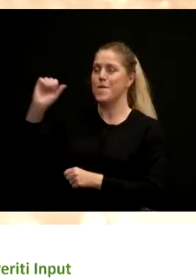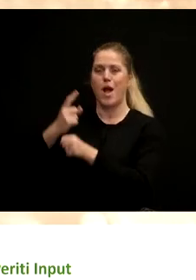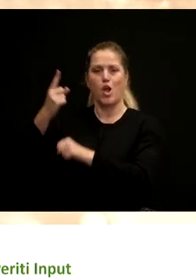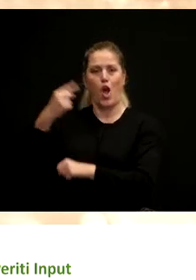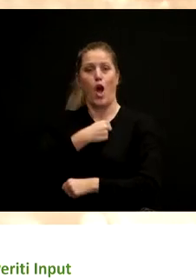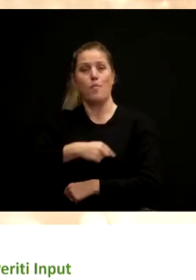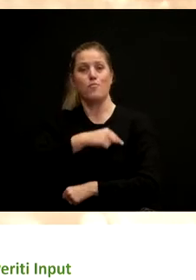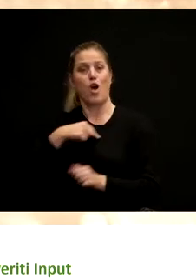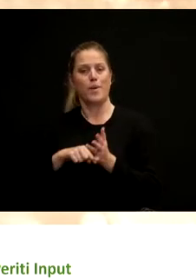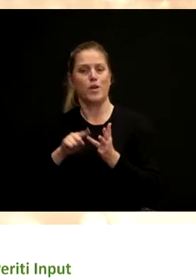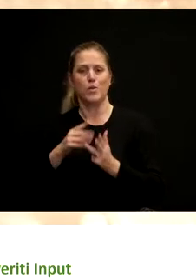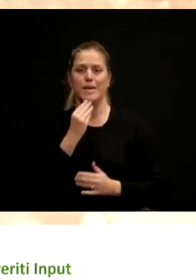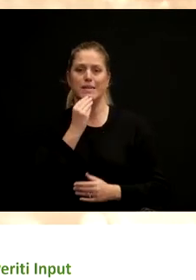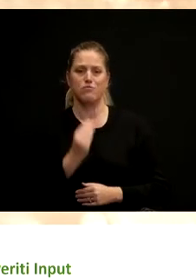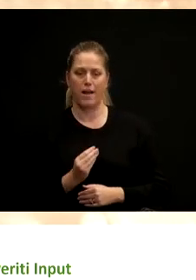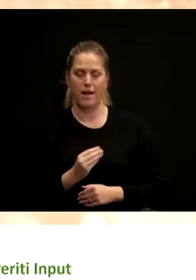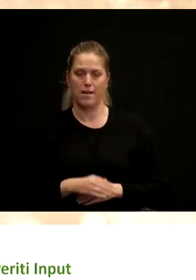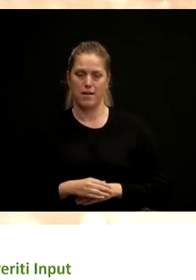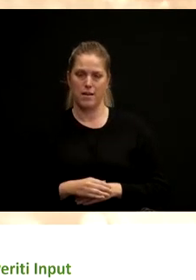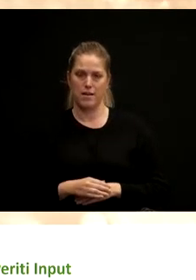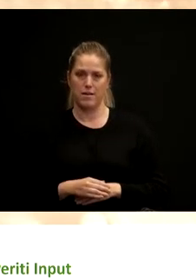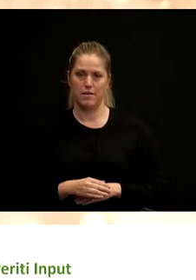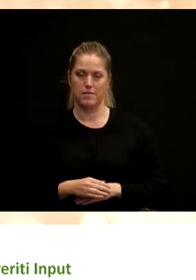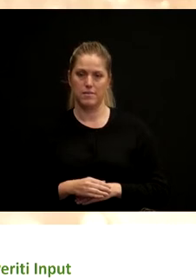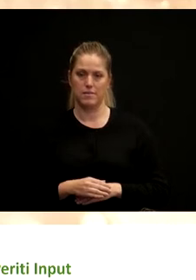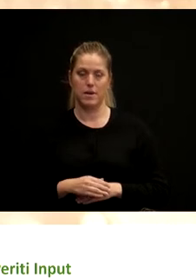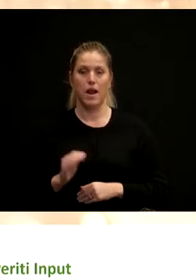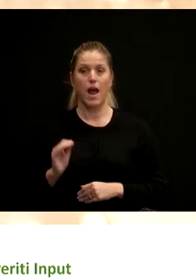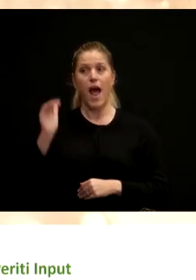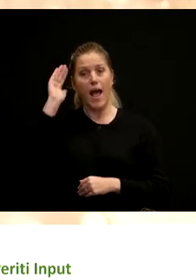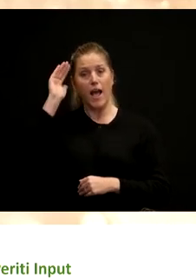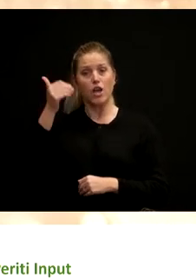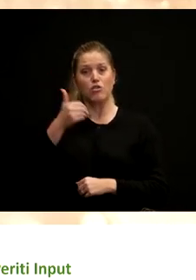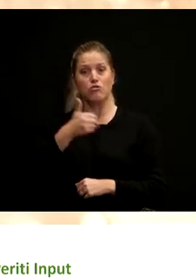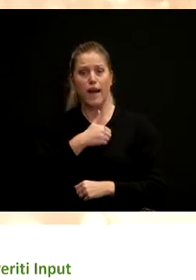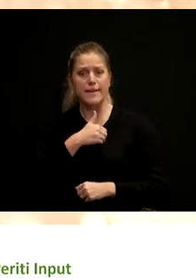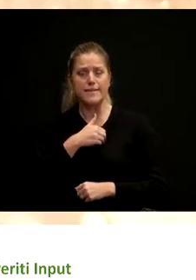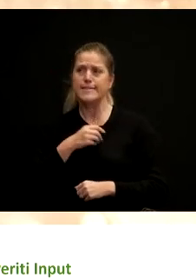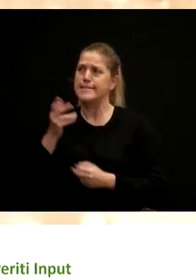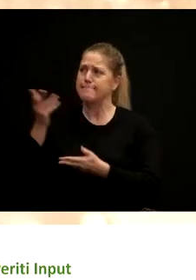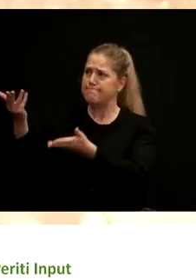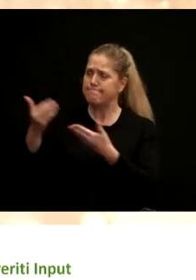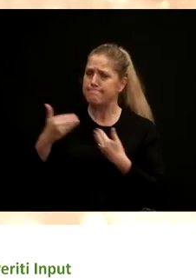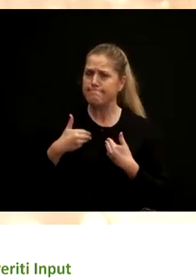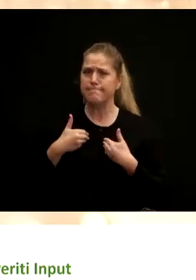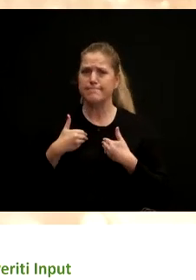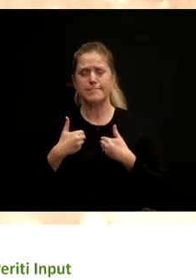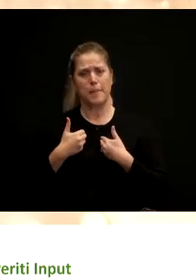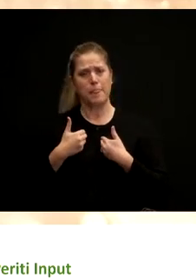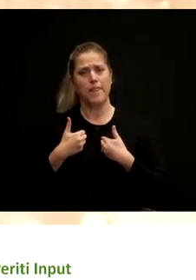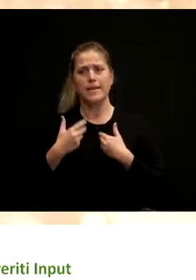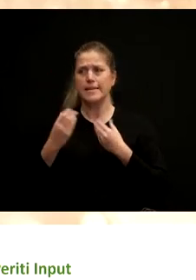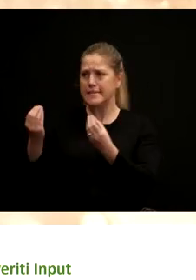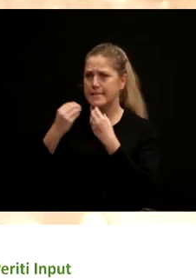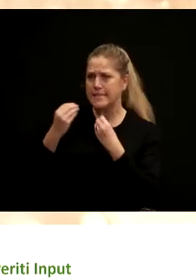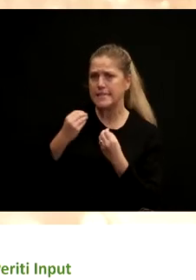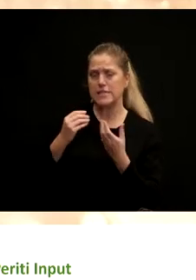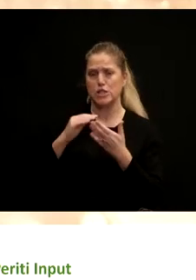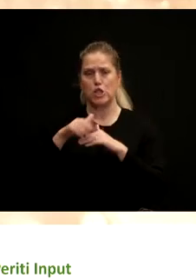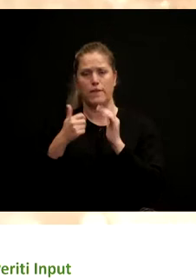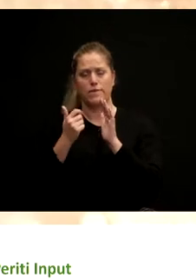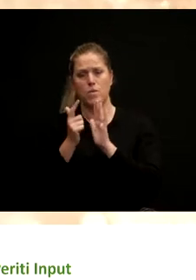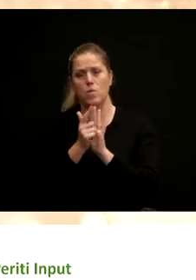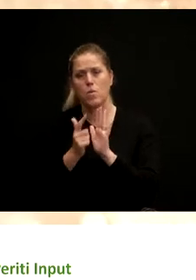through grace, those everyday realities that are part of the story of Israel, the land, the